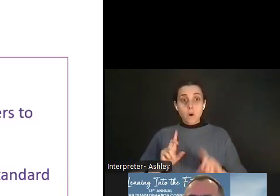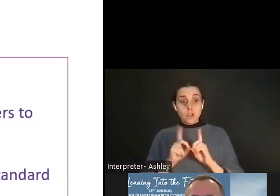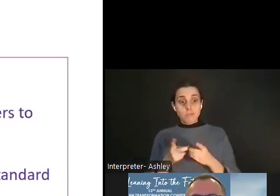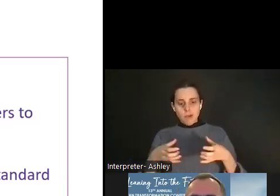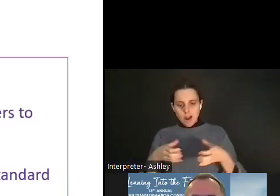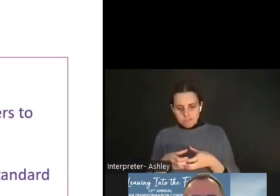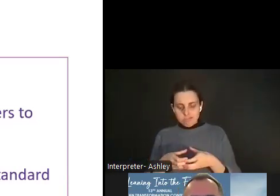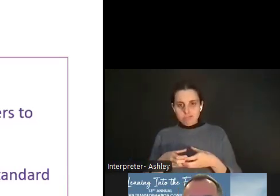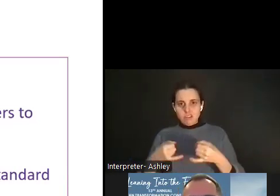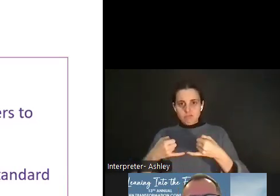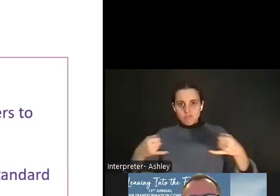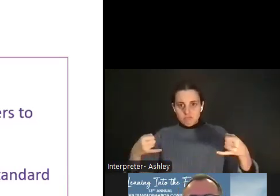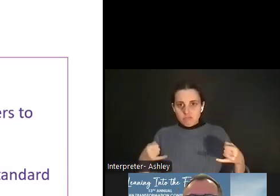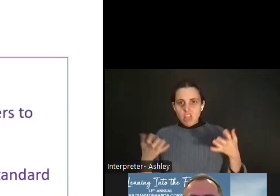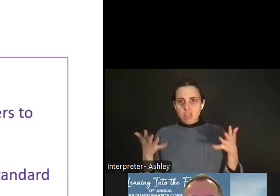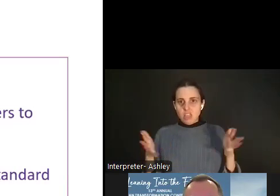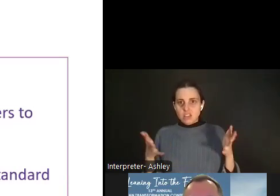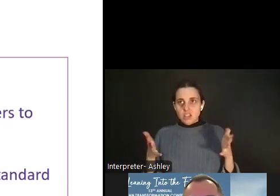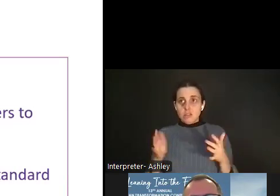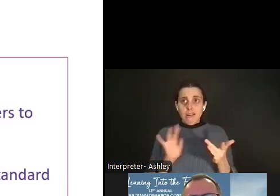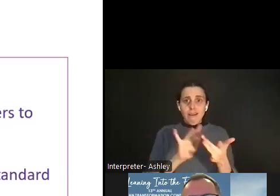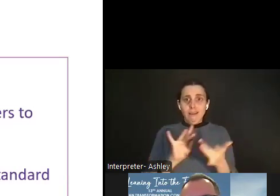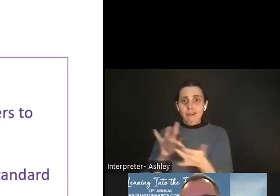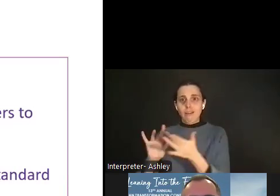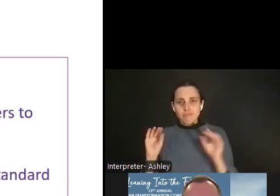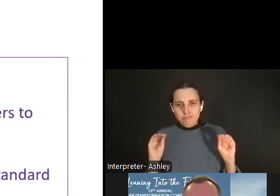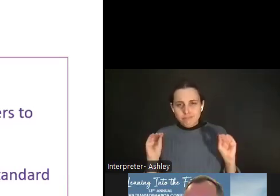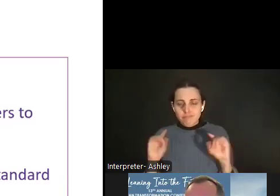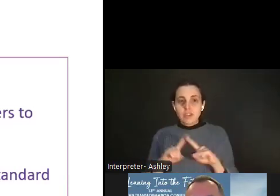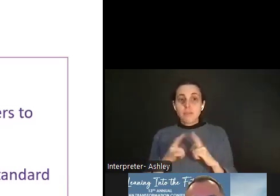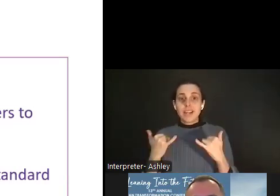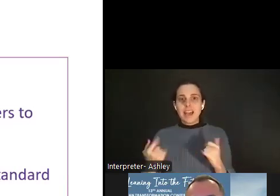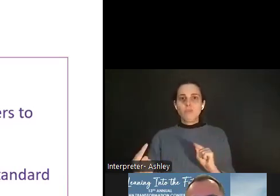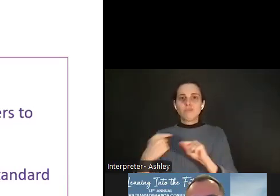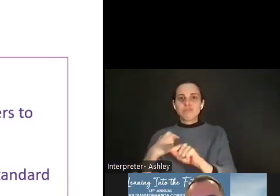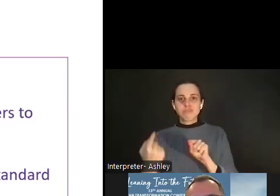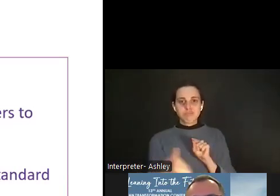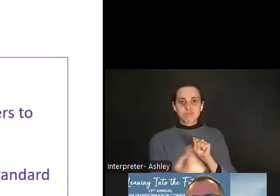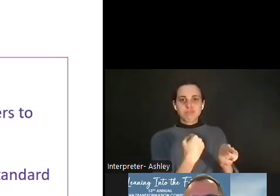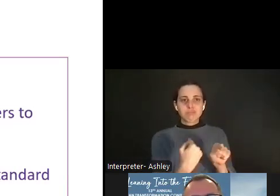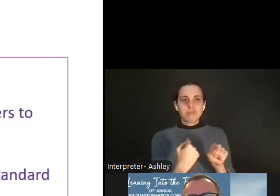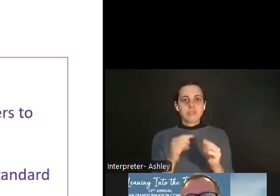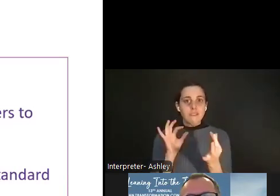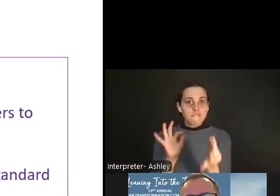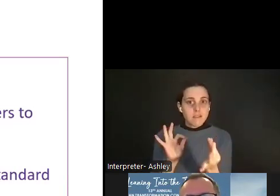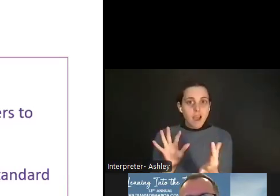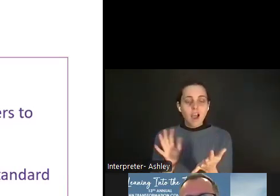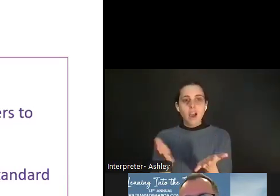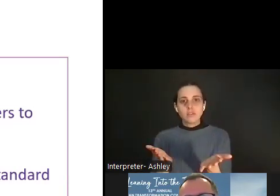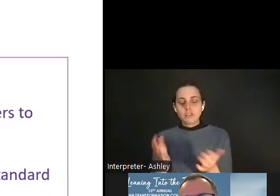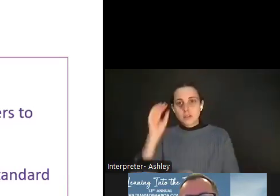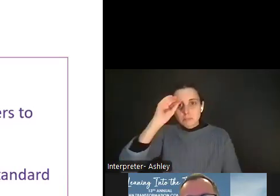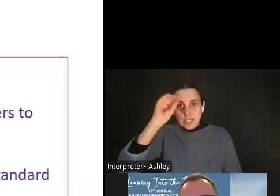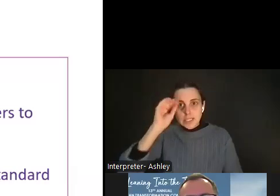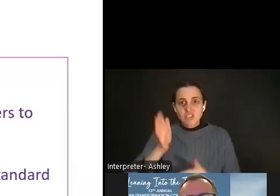but they receive input from other teams, and if defects are in those inputs, they need to work with those other